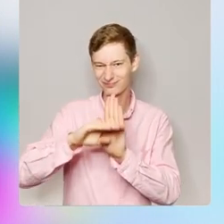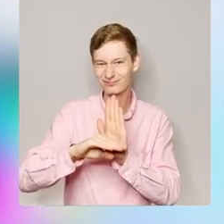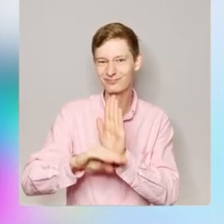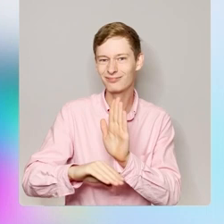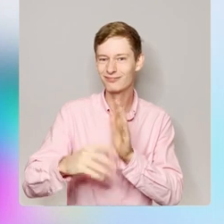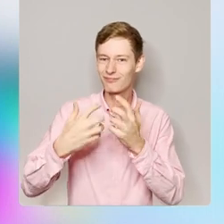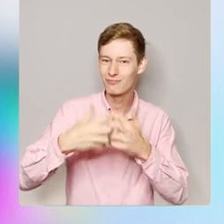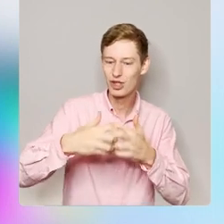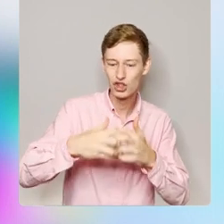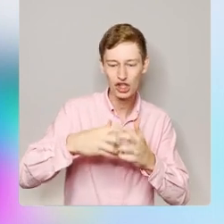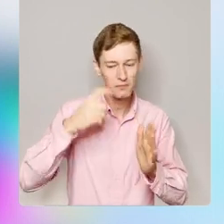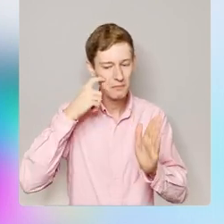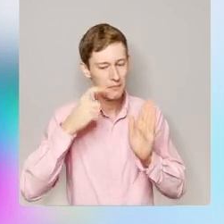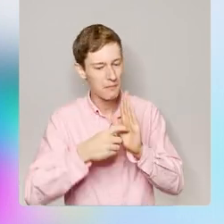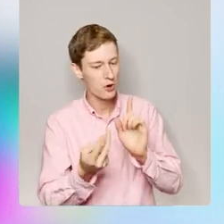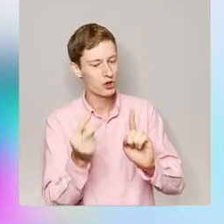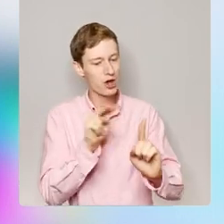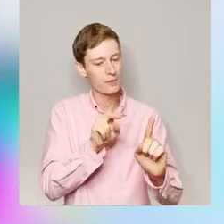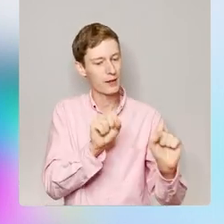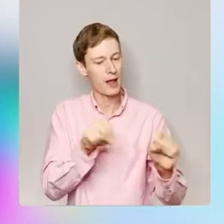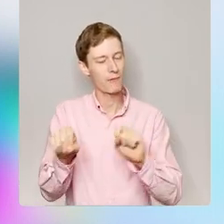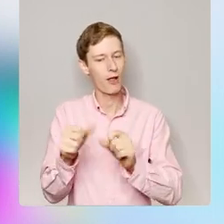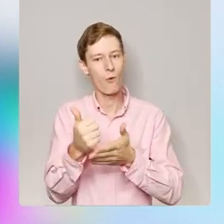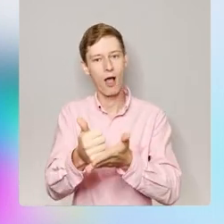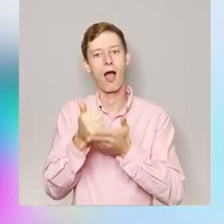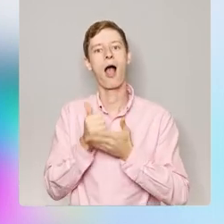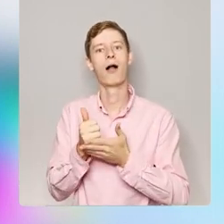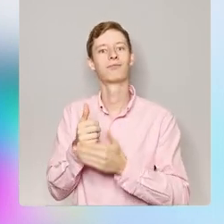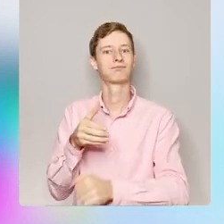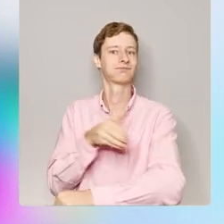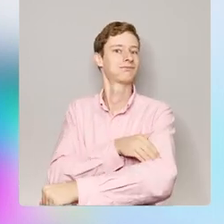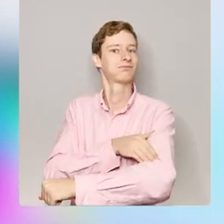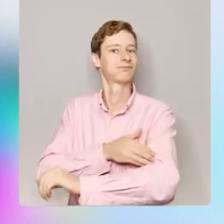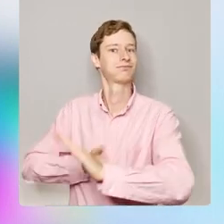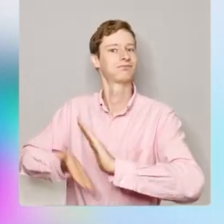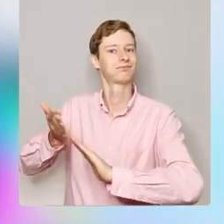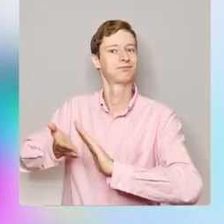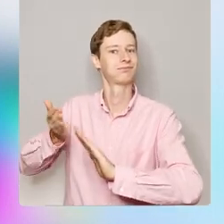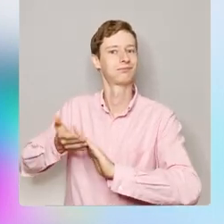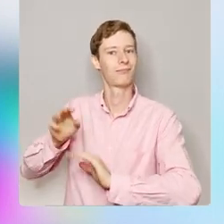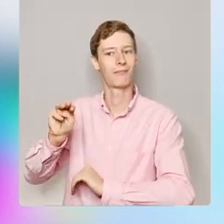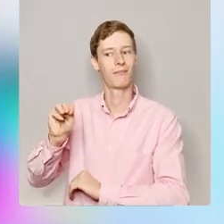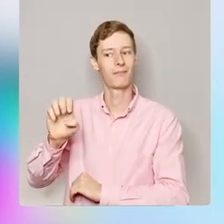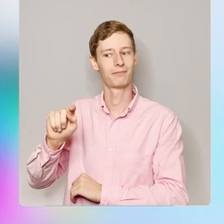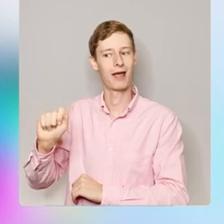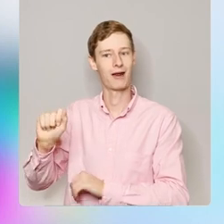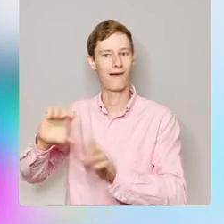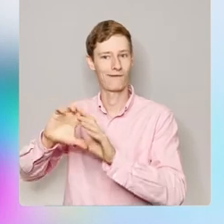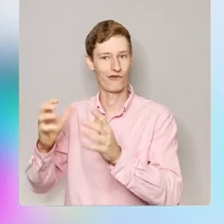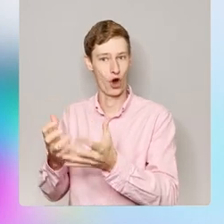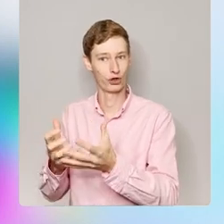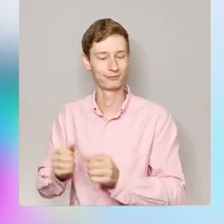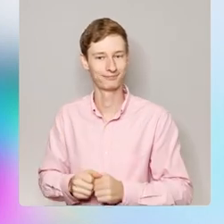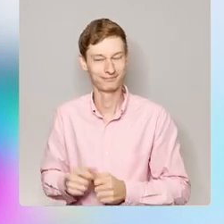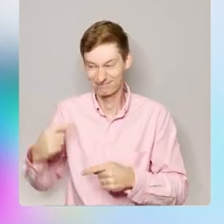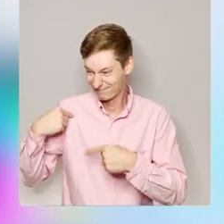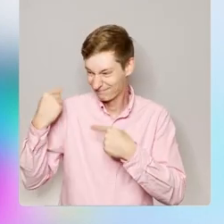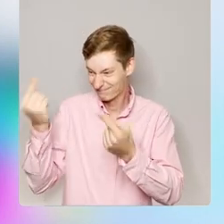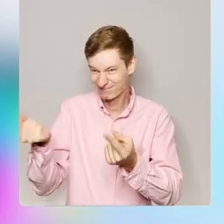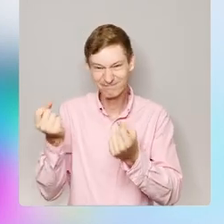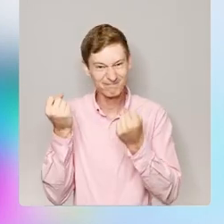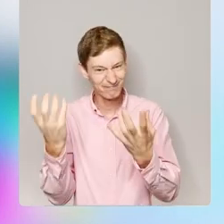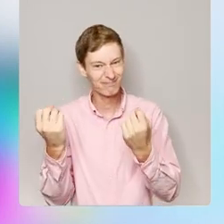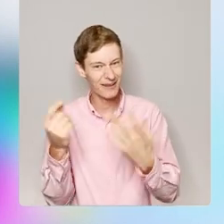perception capabilities that will help power the metaverse. And since then, we've seen hundreds